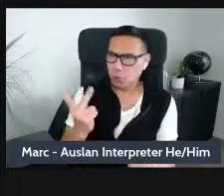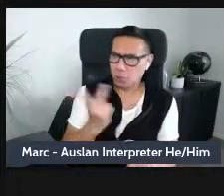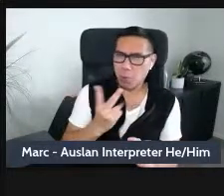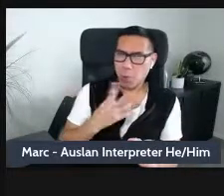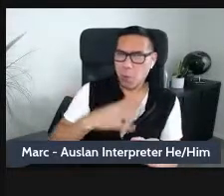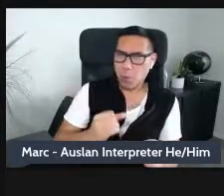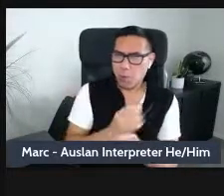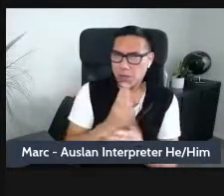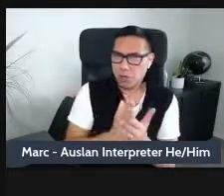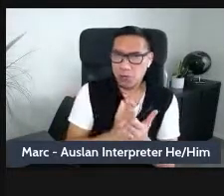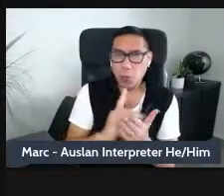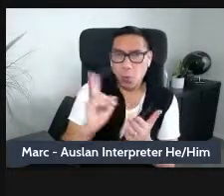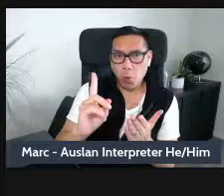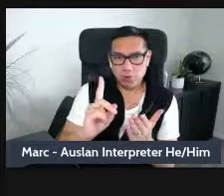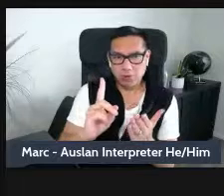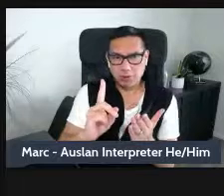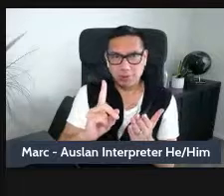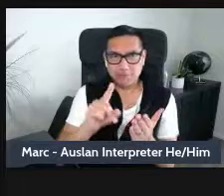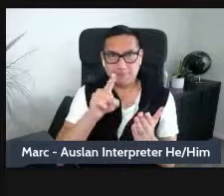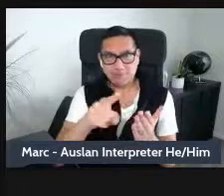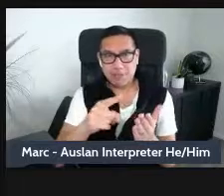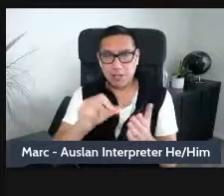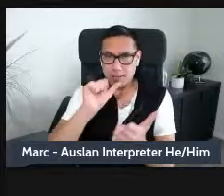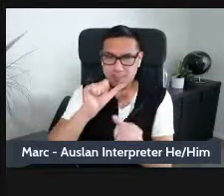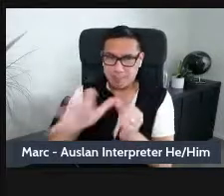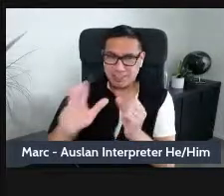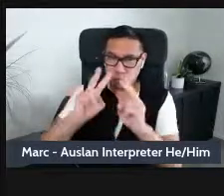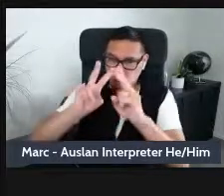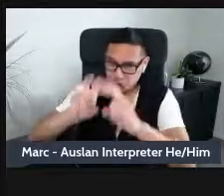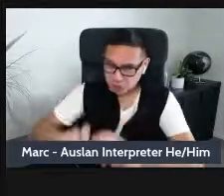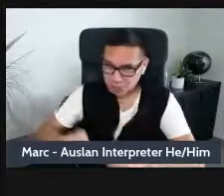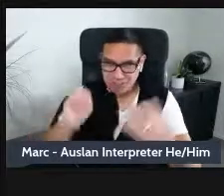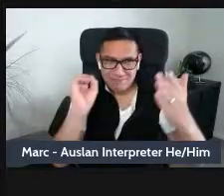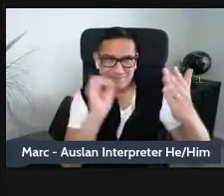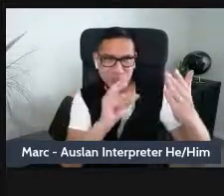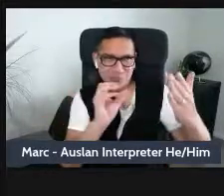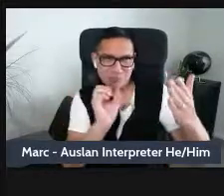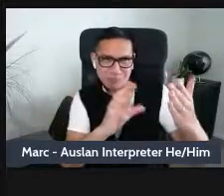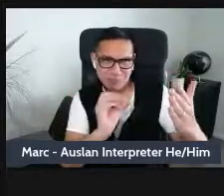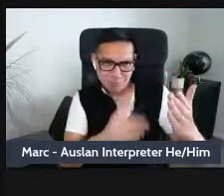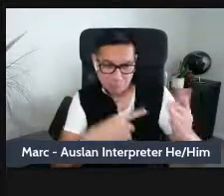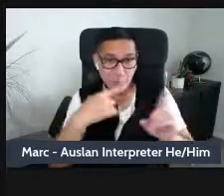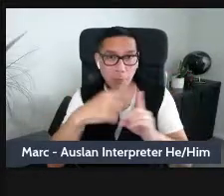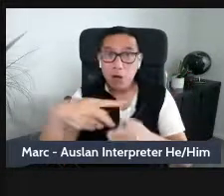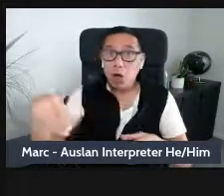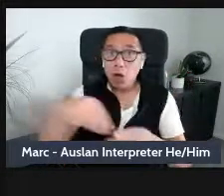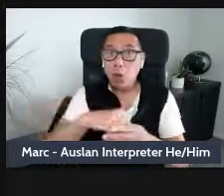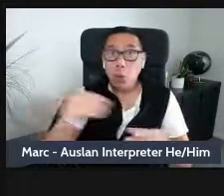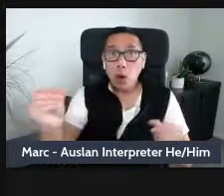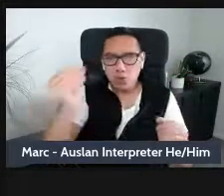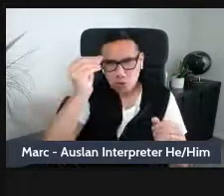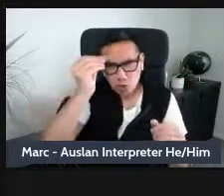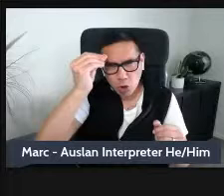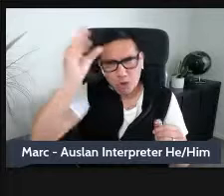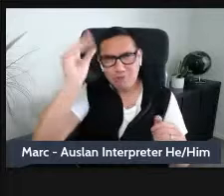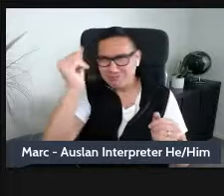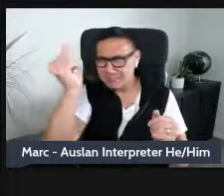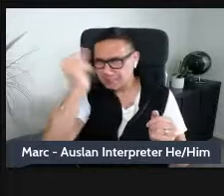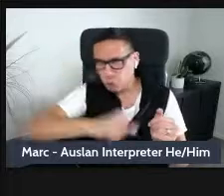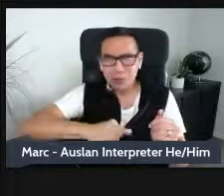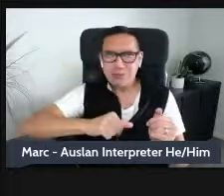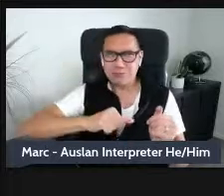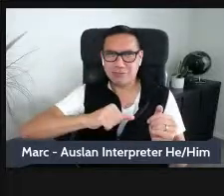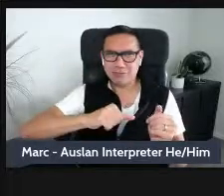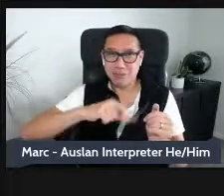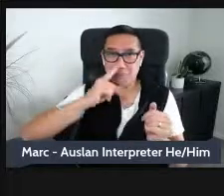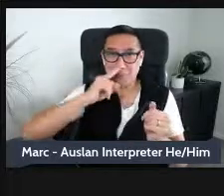research, but we also wanted to make sure we were including the knowledge and expertise of those who were going